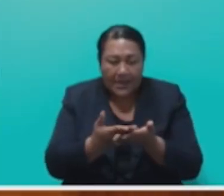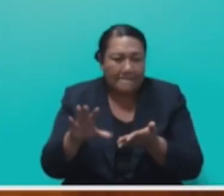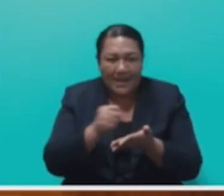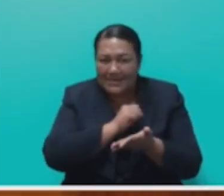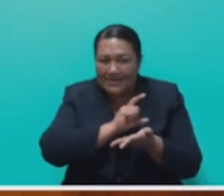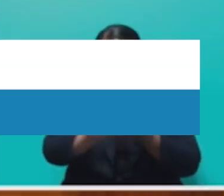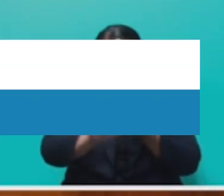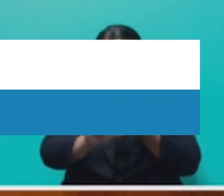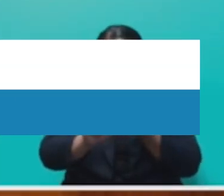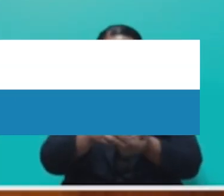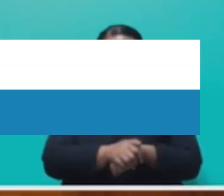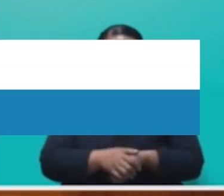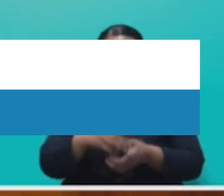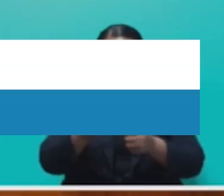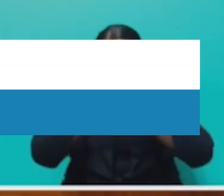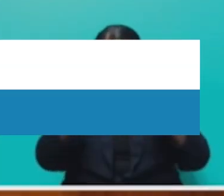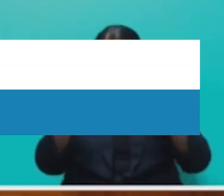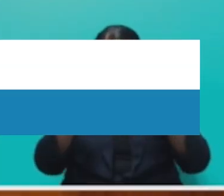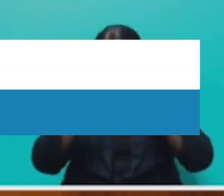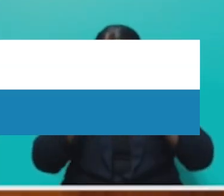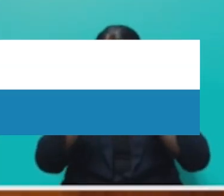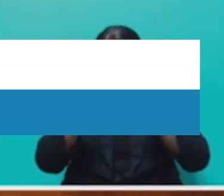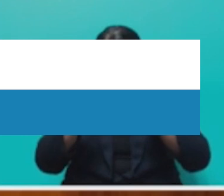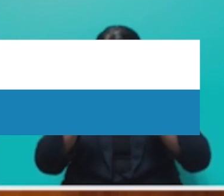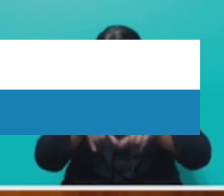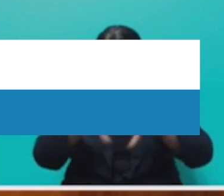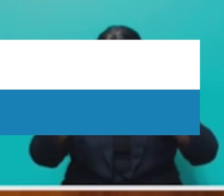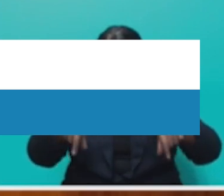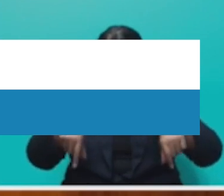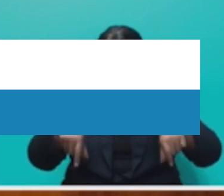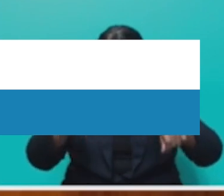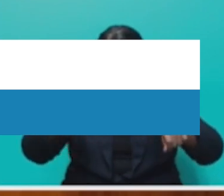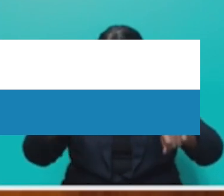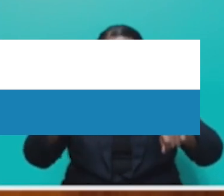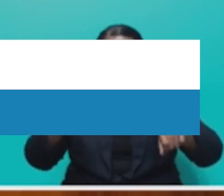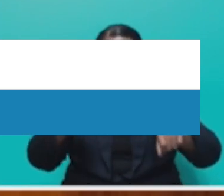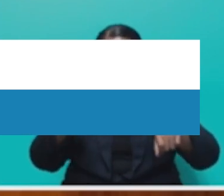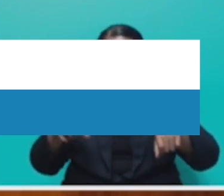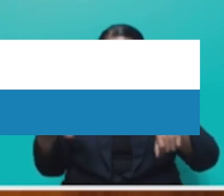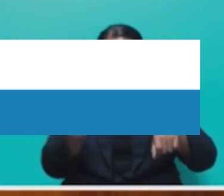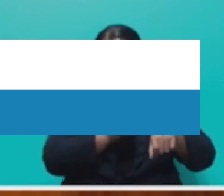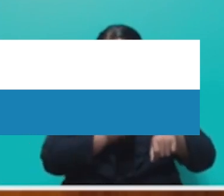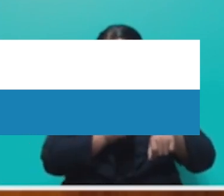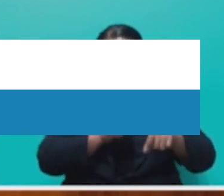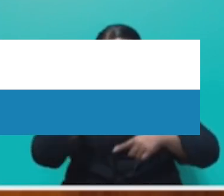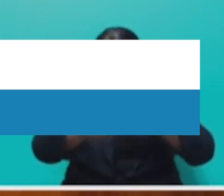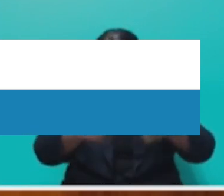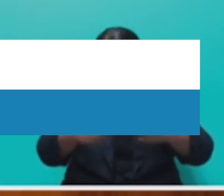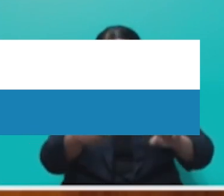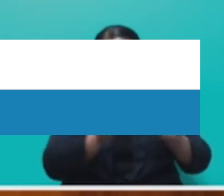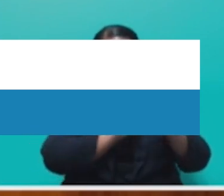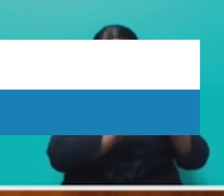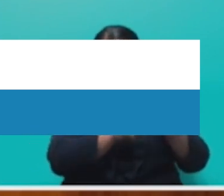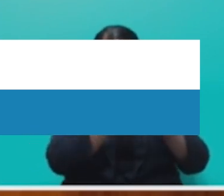To have a strong and fair judiciary, we need to ensure that consistency is adhered to. And